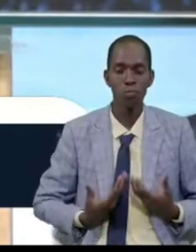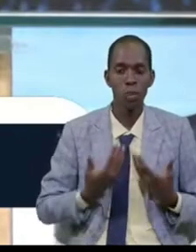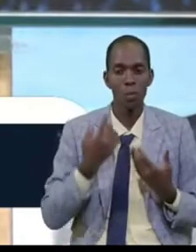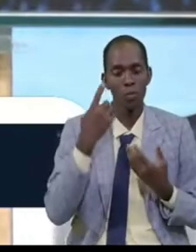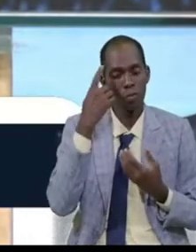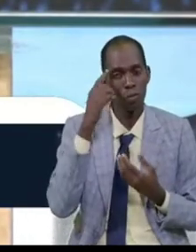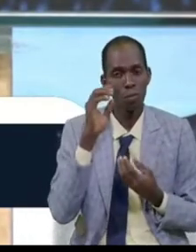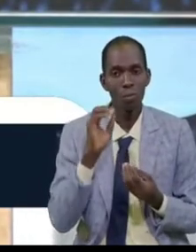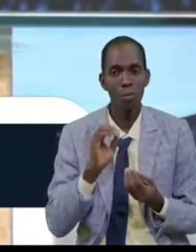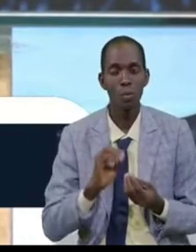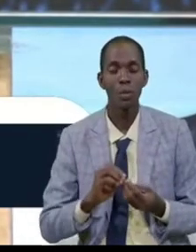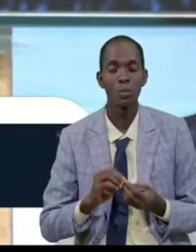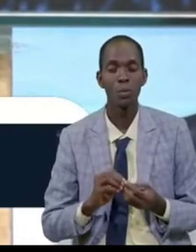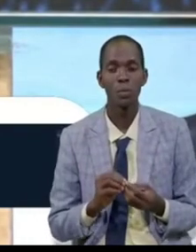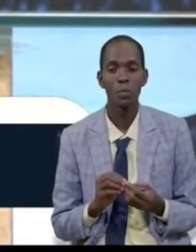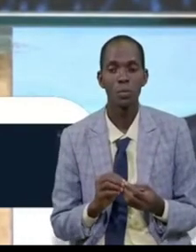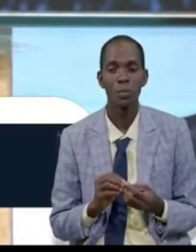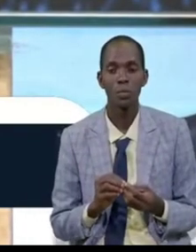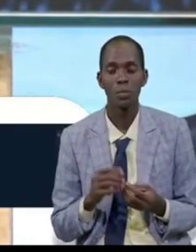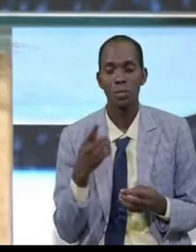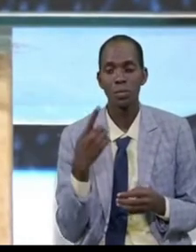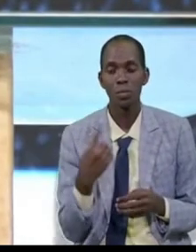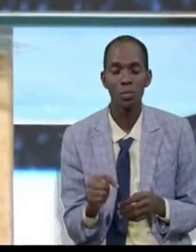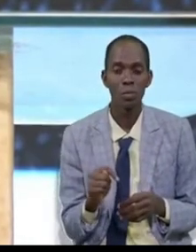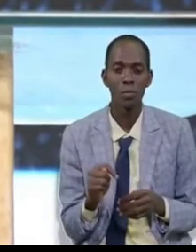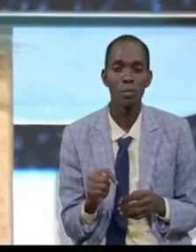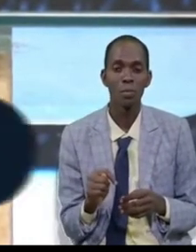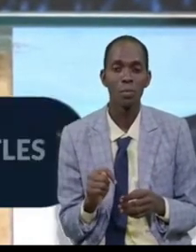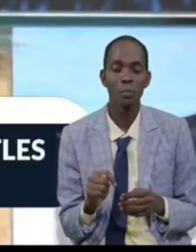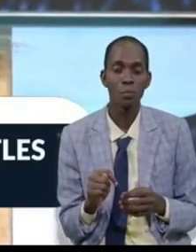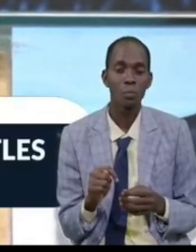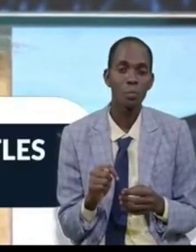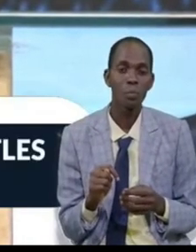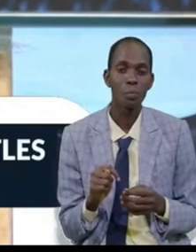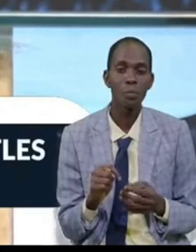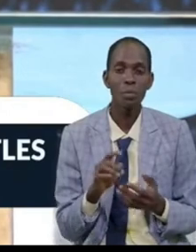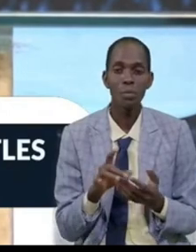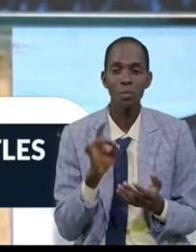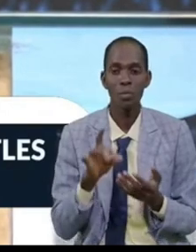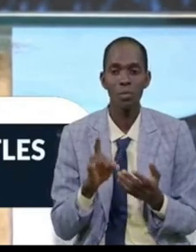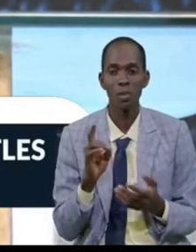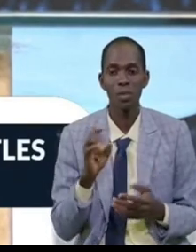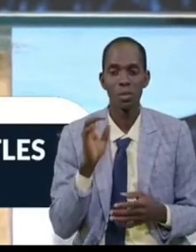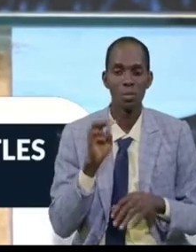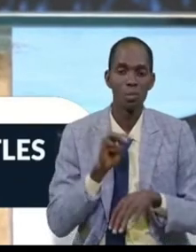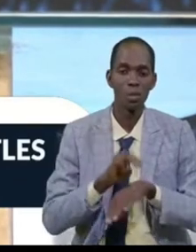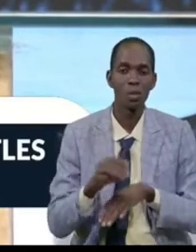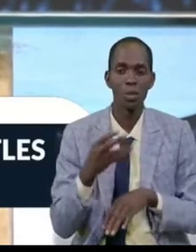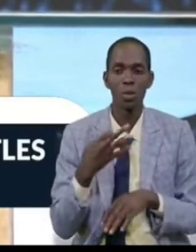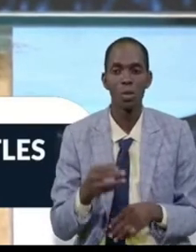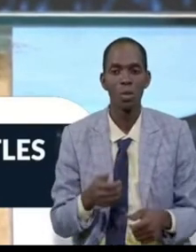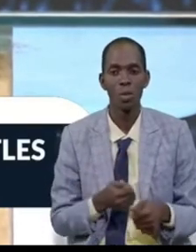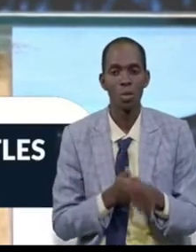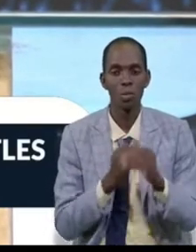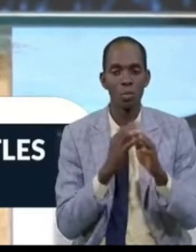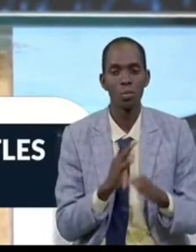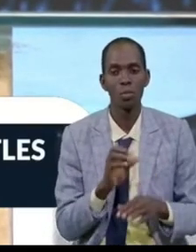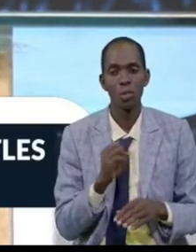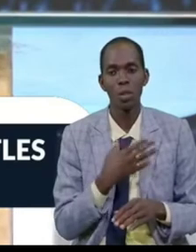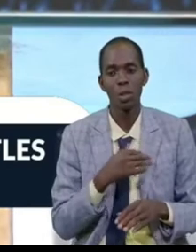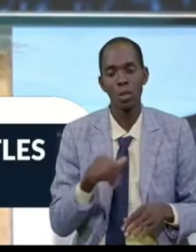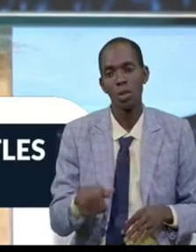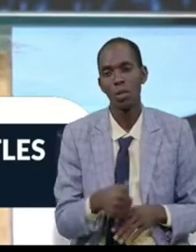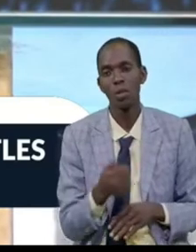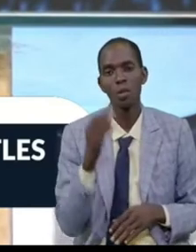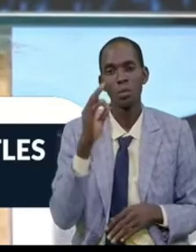number one, the appointed ministry of apostles and other ministers.